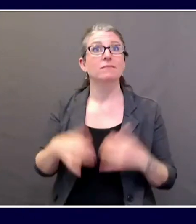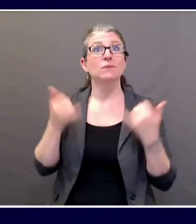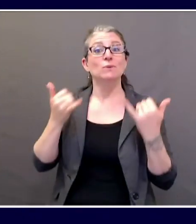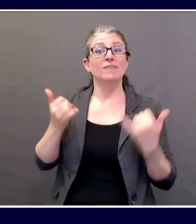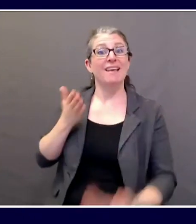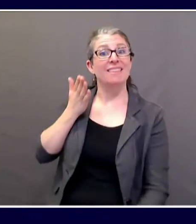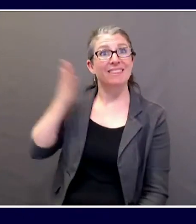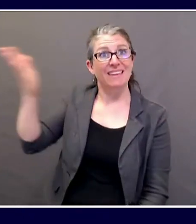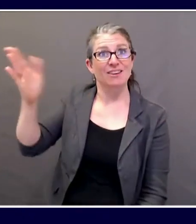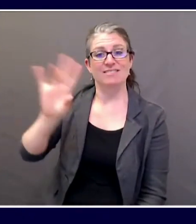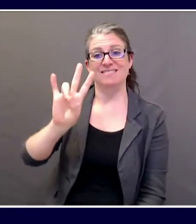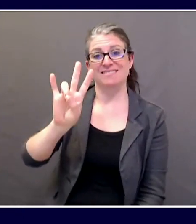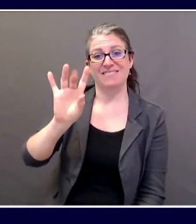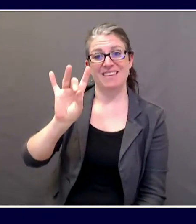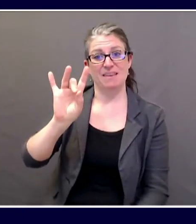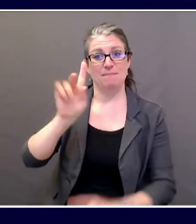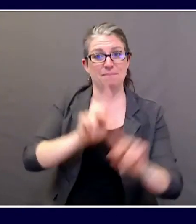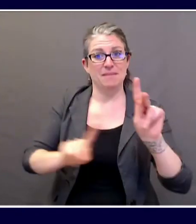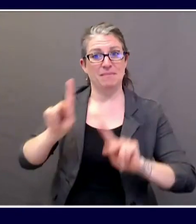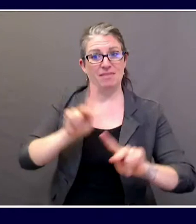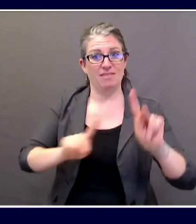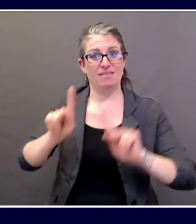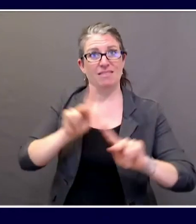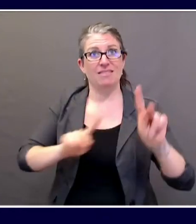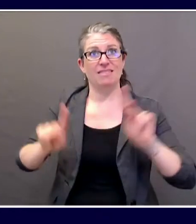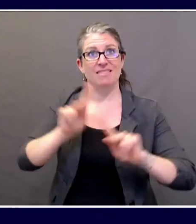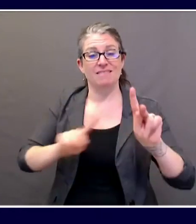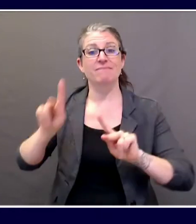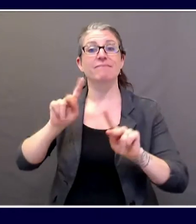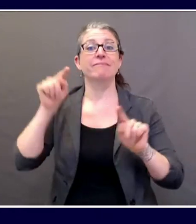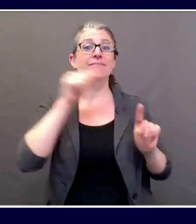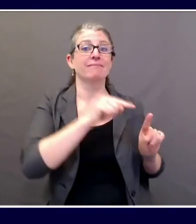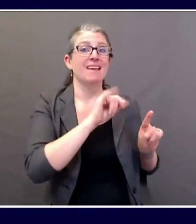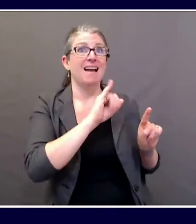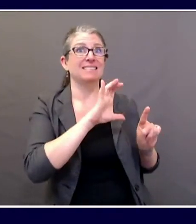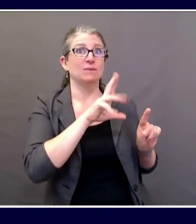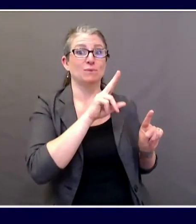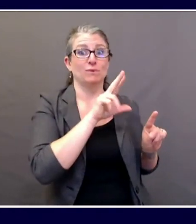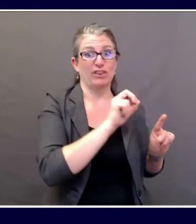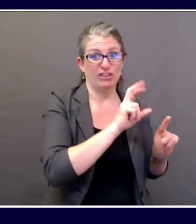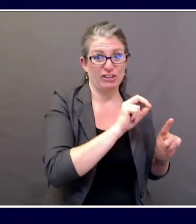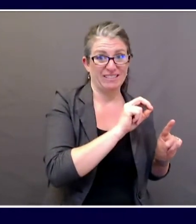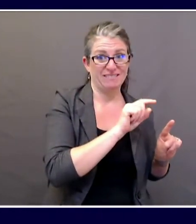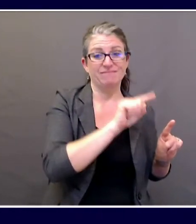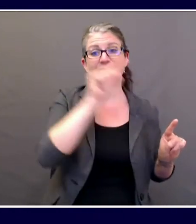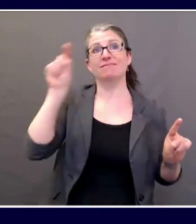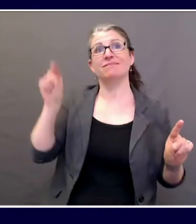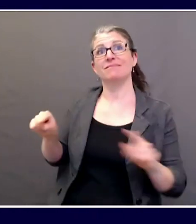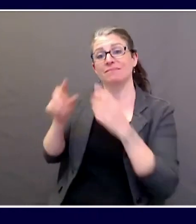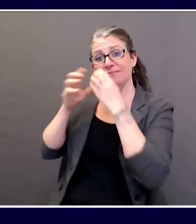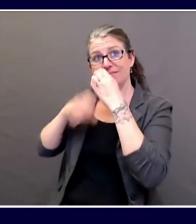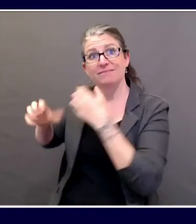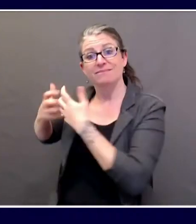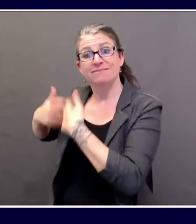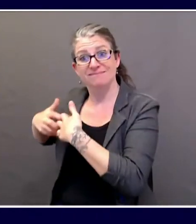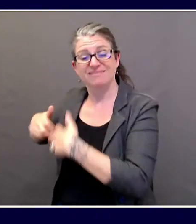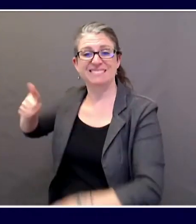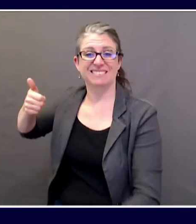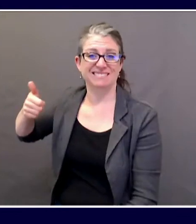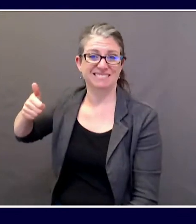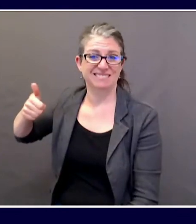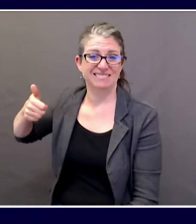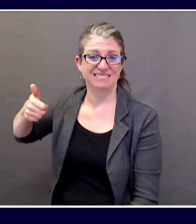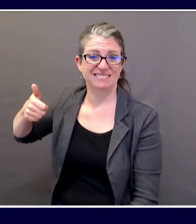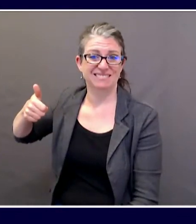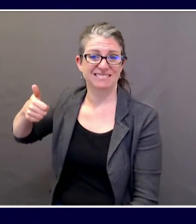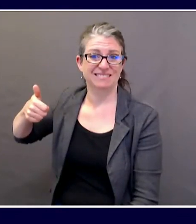of them are in the intensive care unit, and 10 of them are on a ventilator. Our positivity rate in Maine